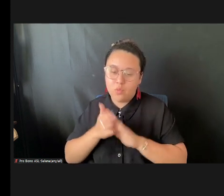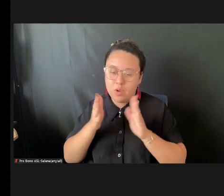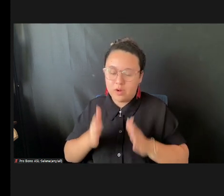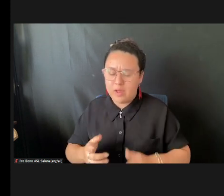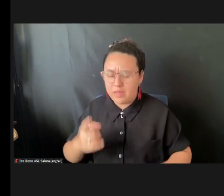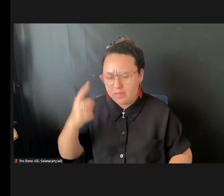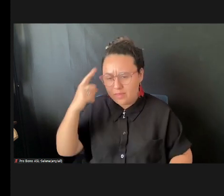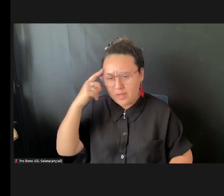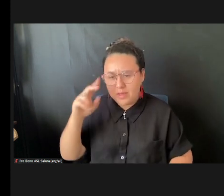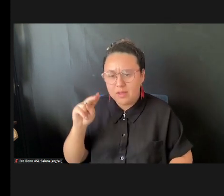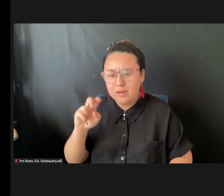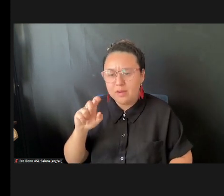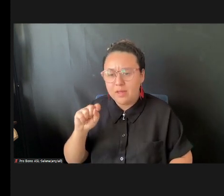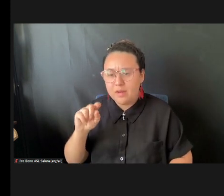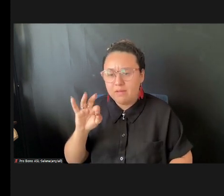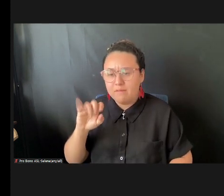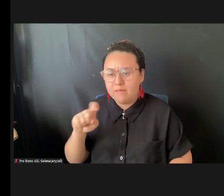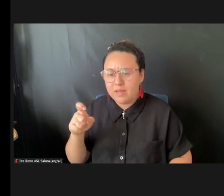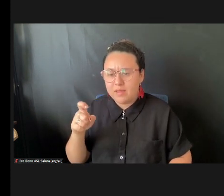and